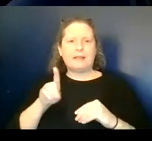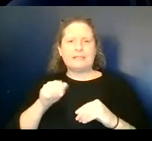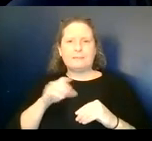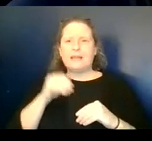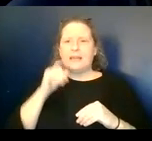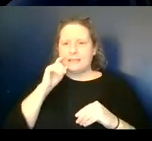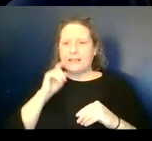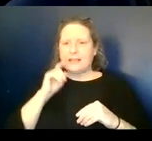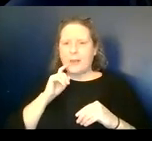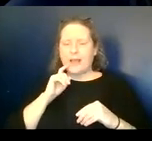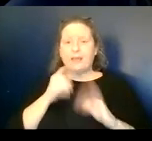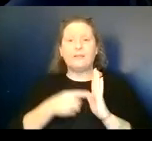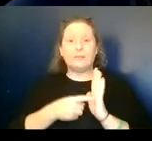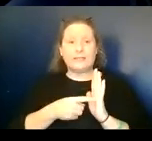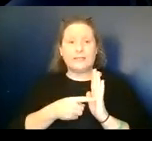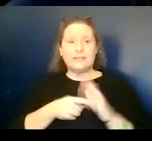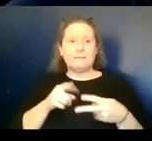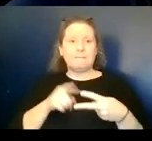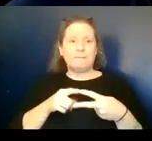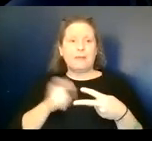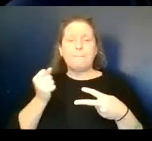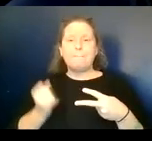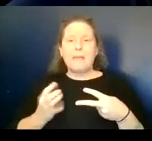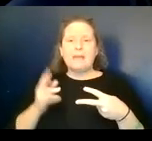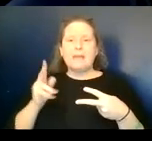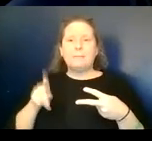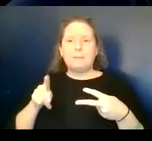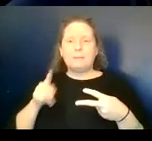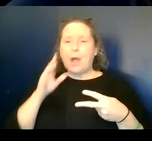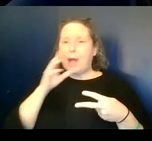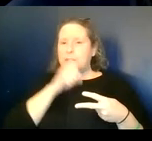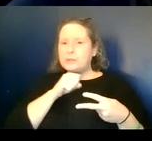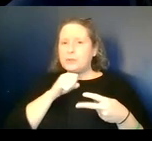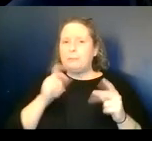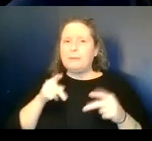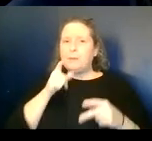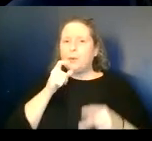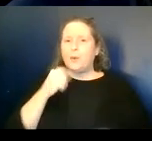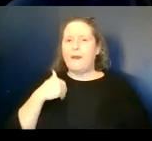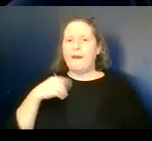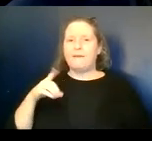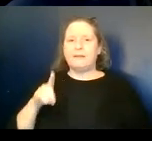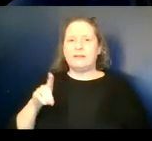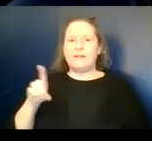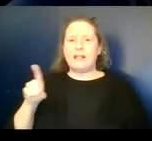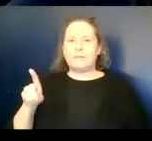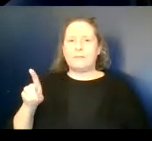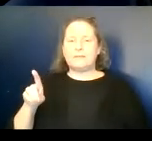sexuality. For instance, many people assume people with developmental disabilities are